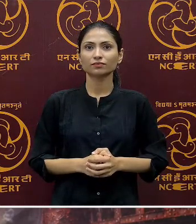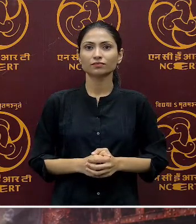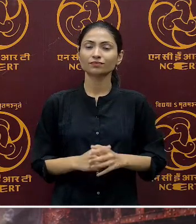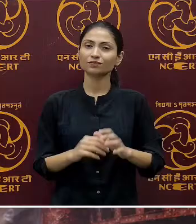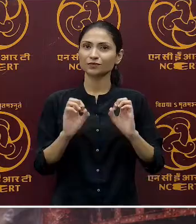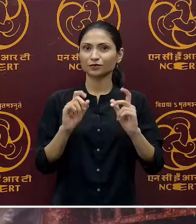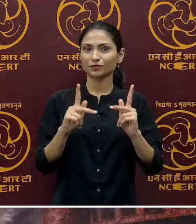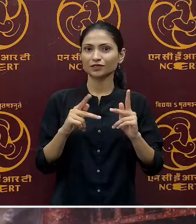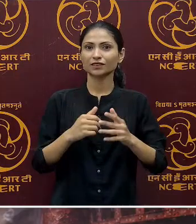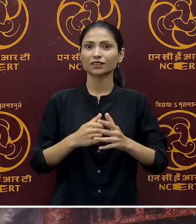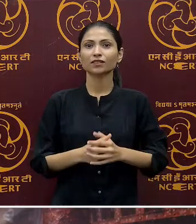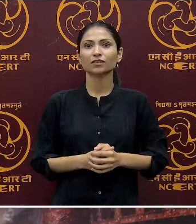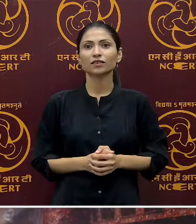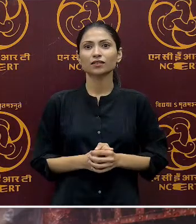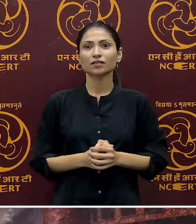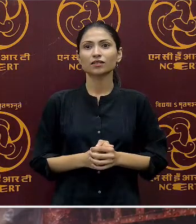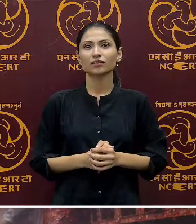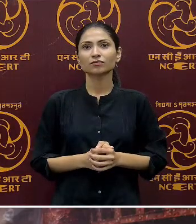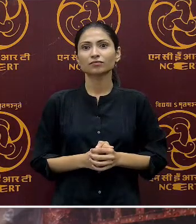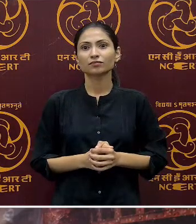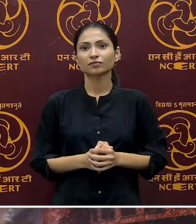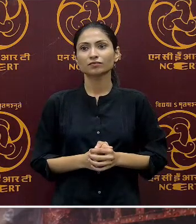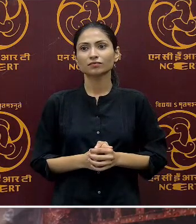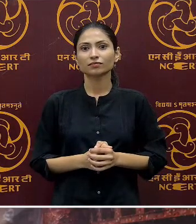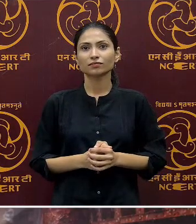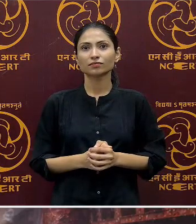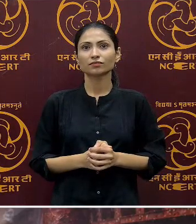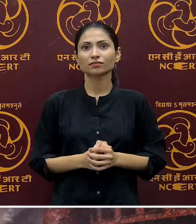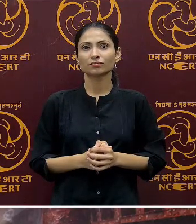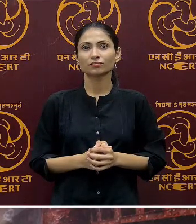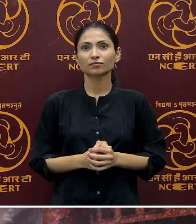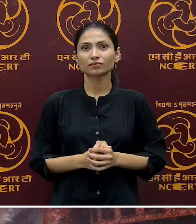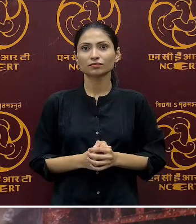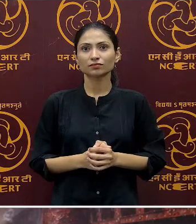Okay. You have to Yeah. drag it on the top.